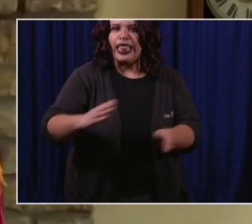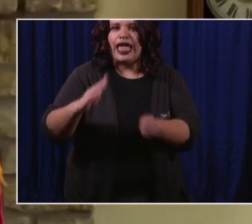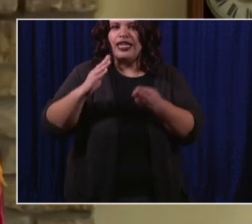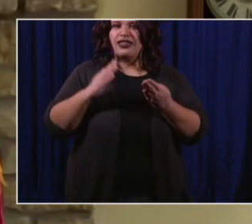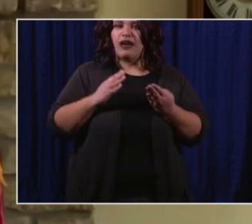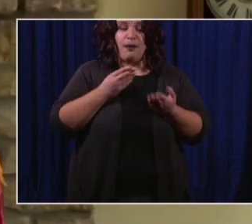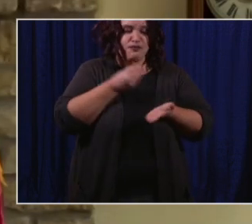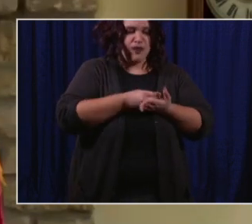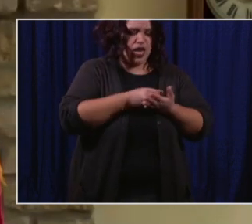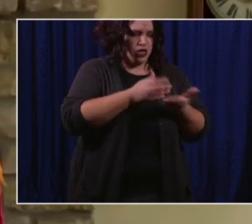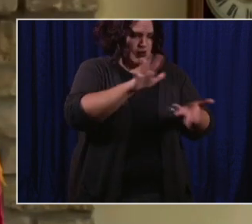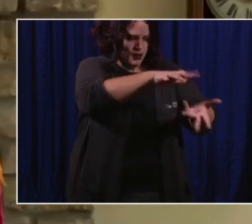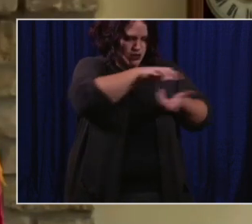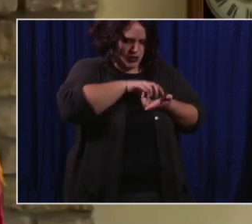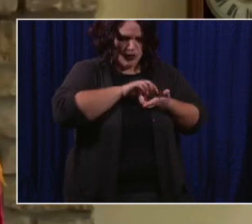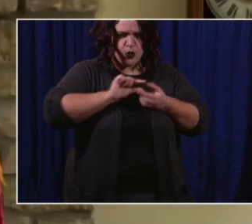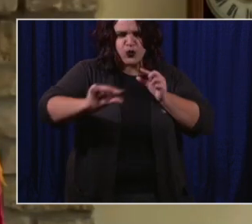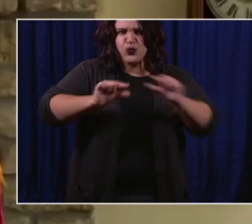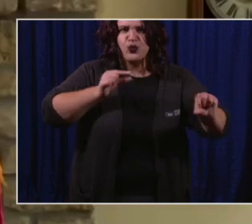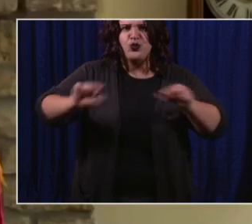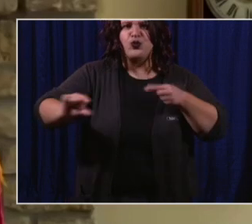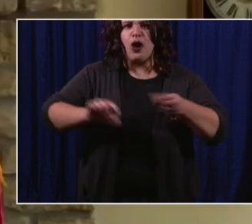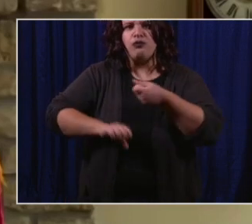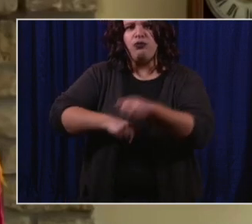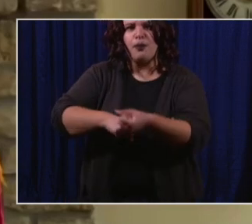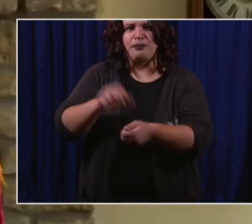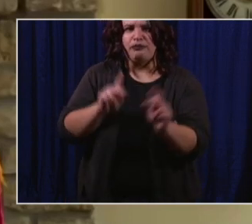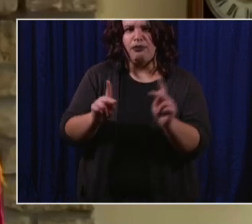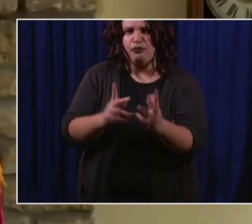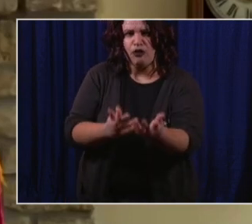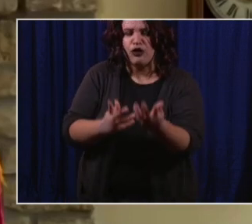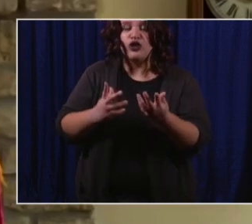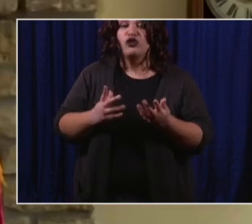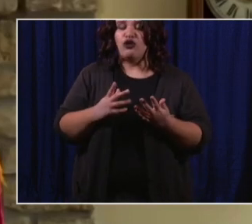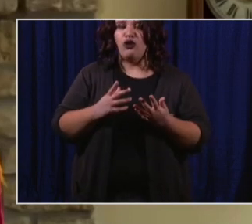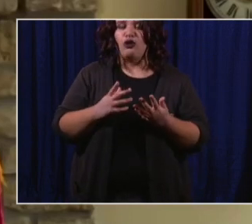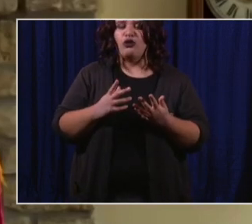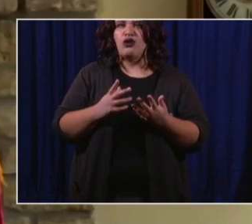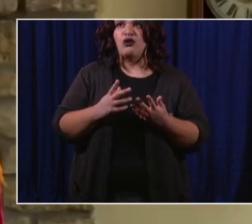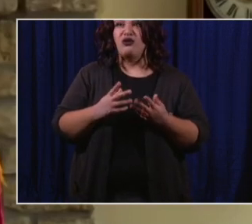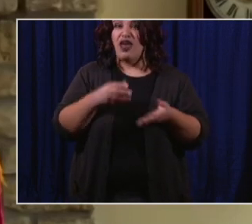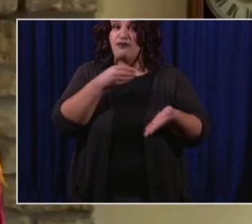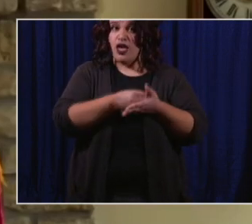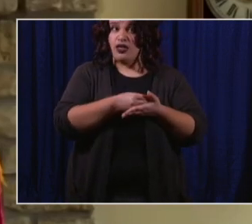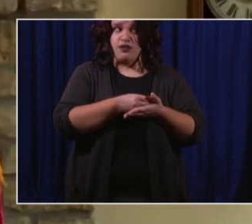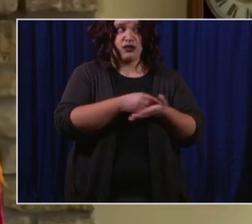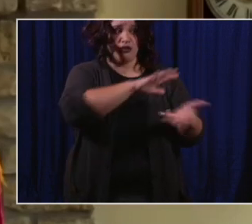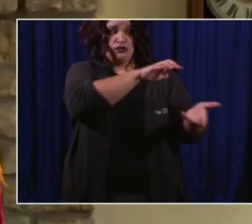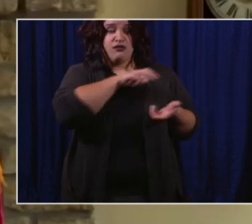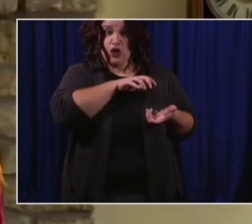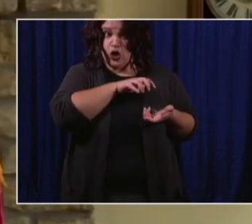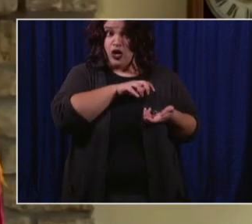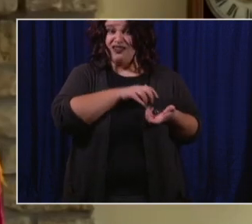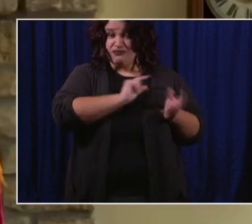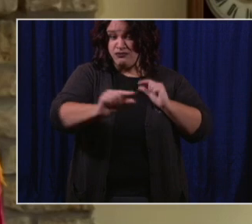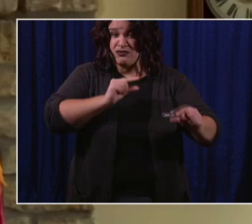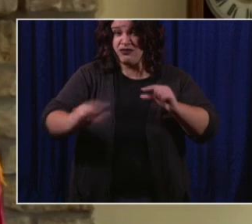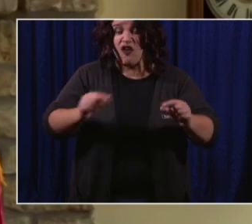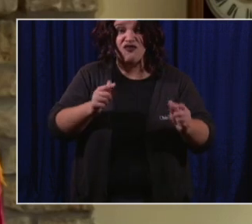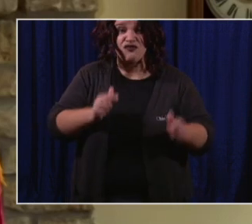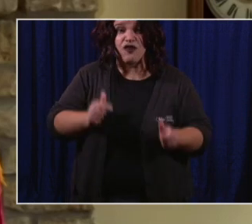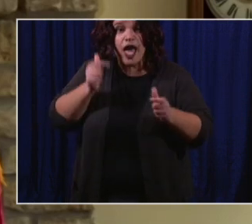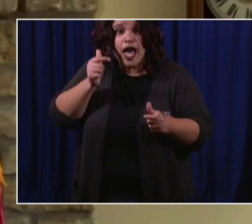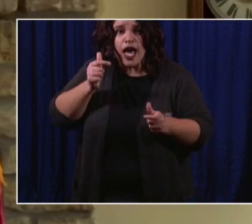earlier. So in terms of making the money available quickly, how seriously are you looking at an option like